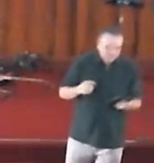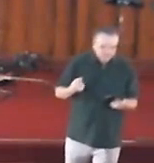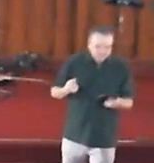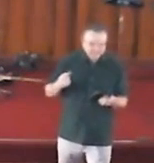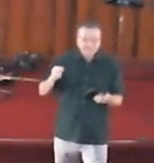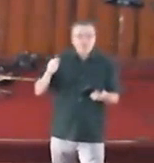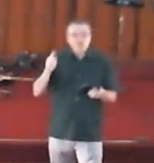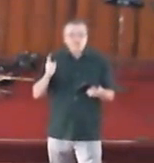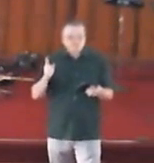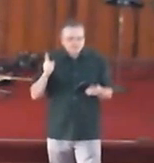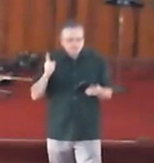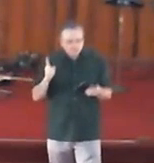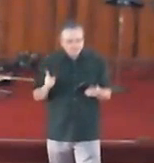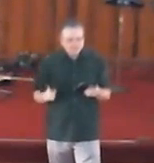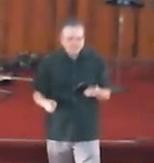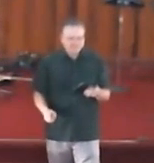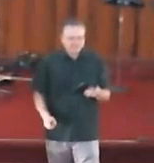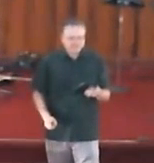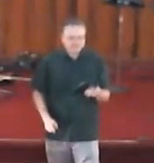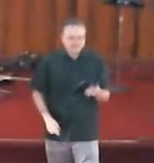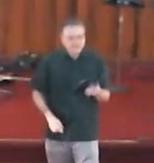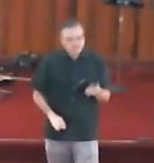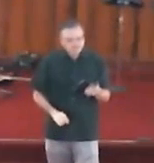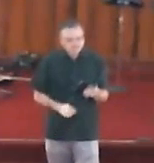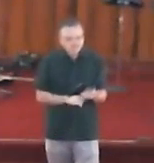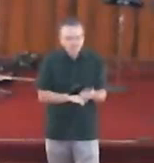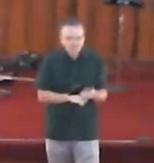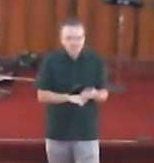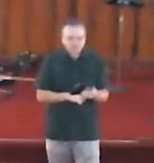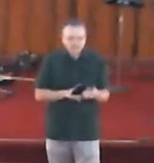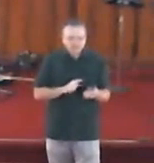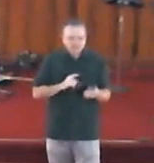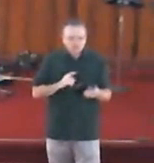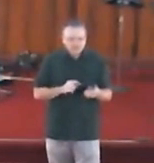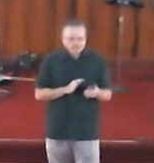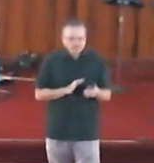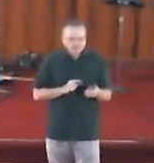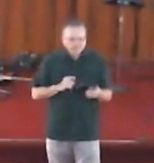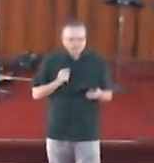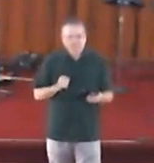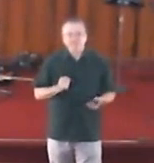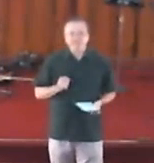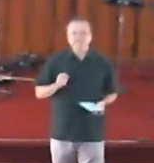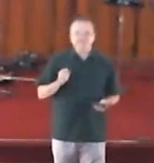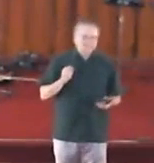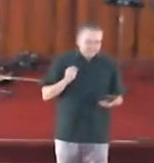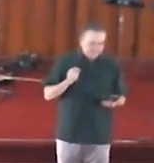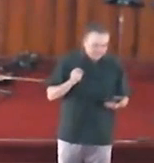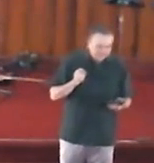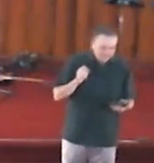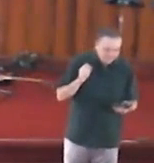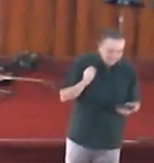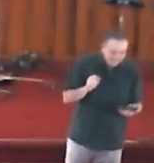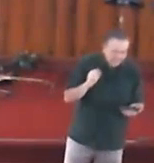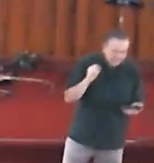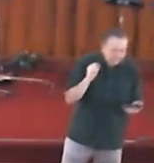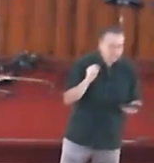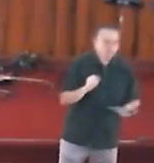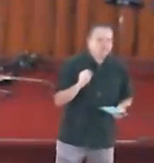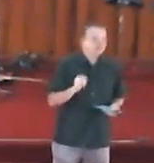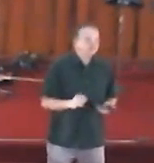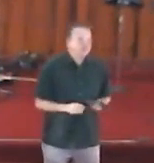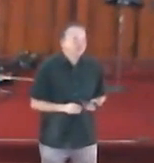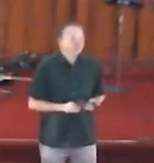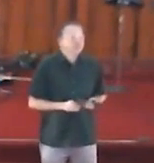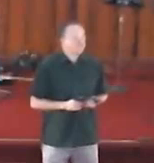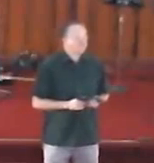siendo malos, saben dar cosas buenas a sus hijos, ¿Cuánto más el Padre Celestial dará el